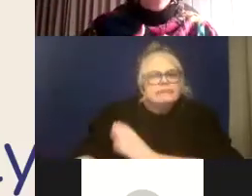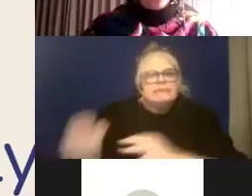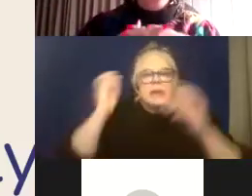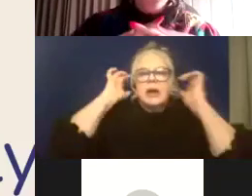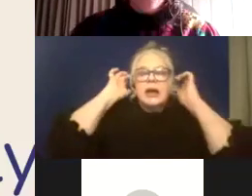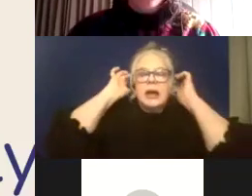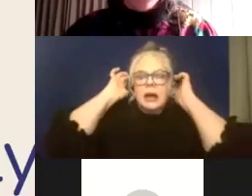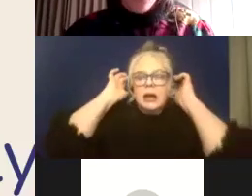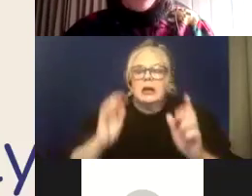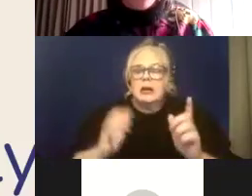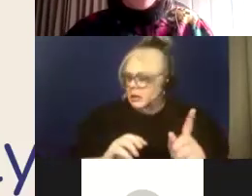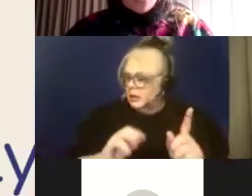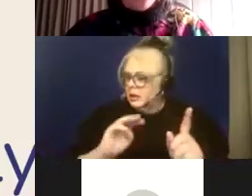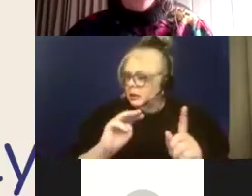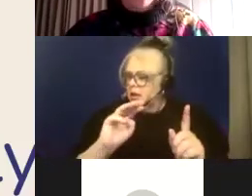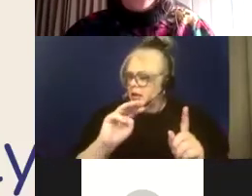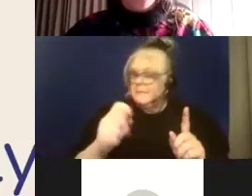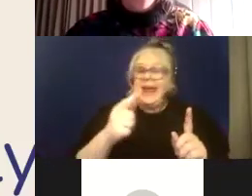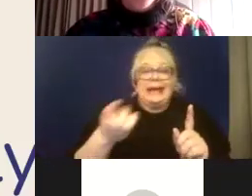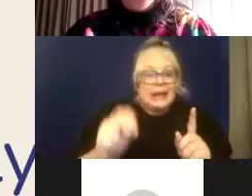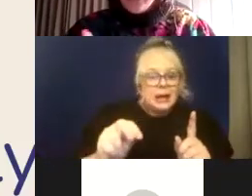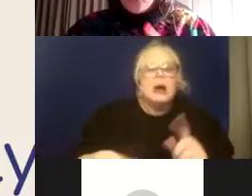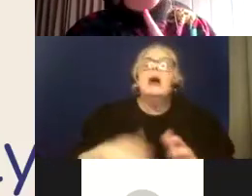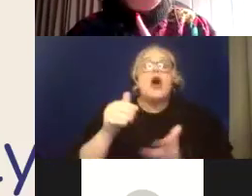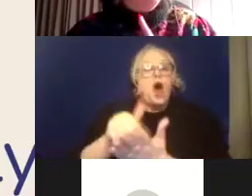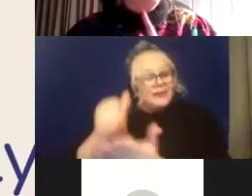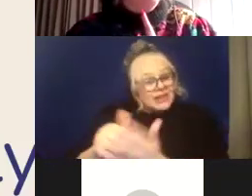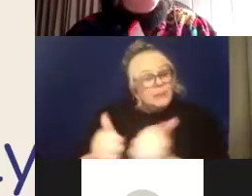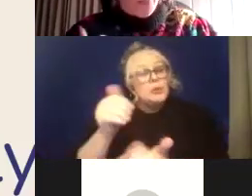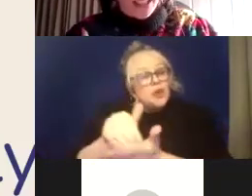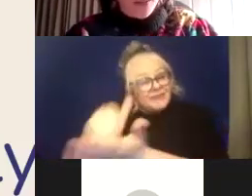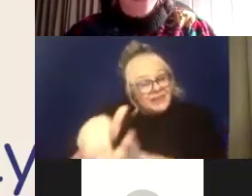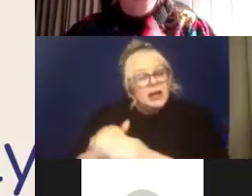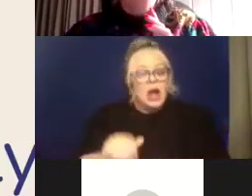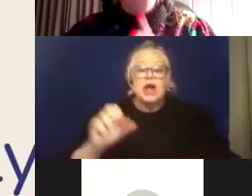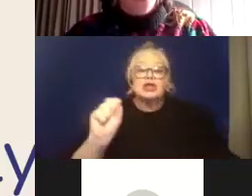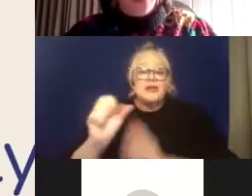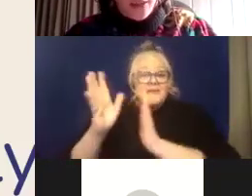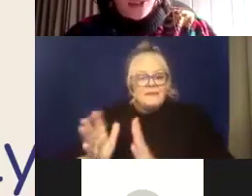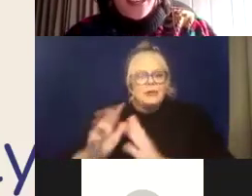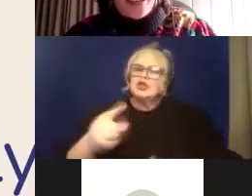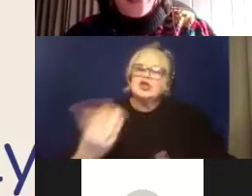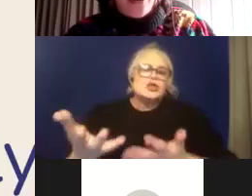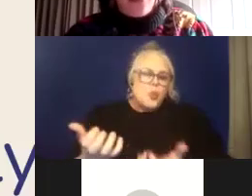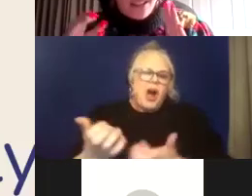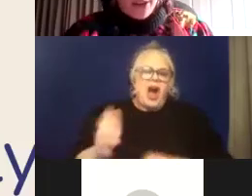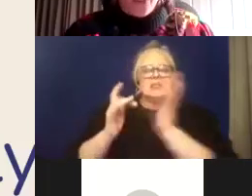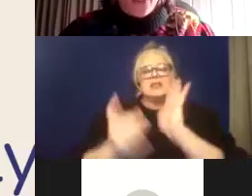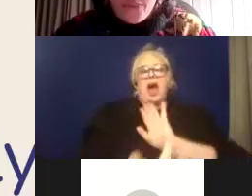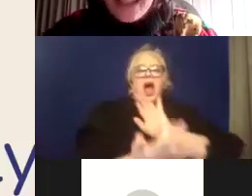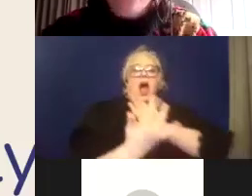survivor often just wants the abuse to stop, right? So what they want is they want the harassment to stop and they want the images taken down.